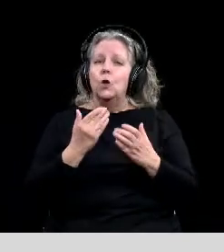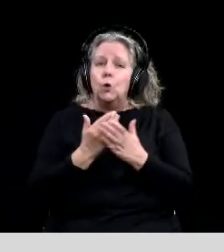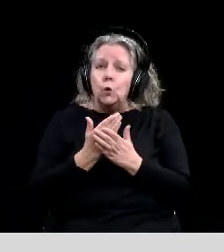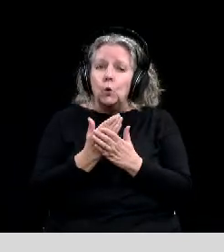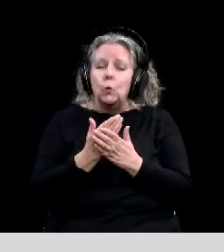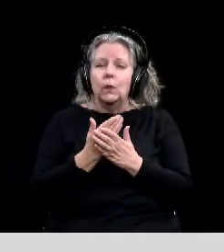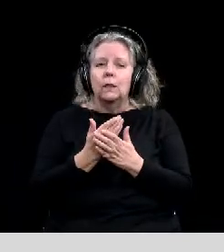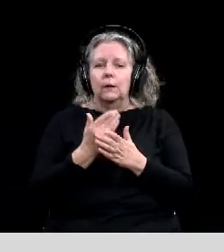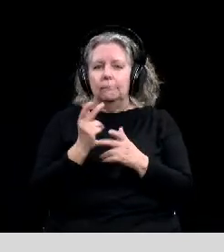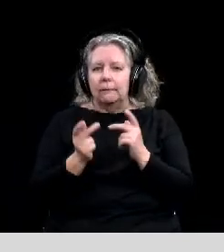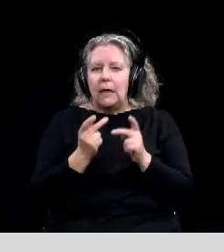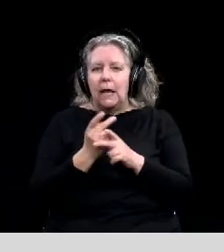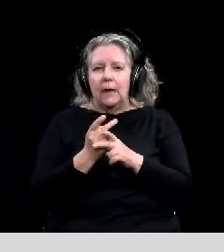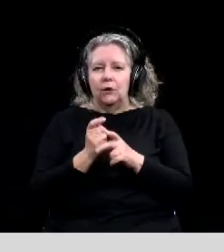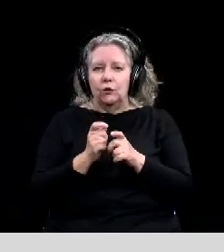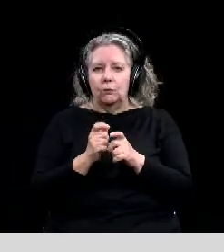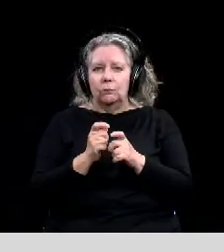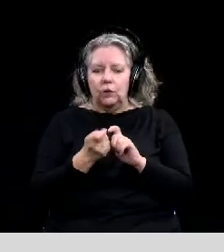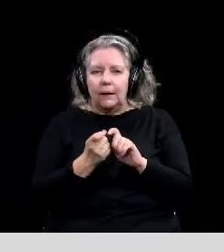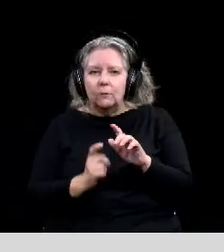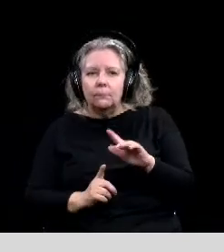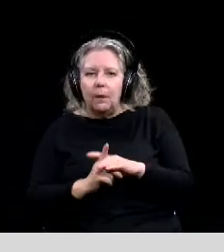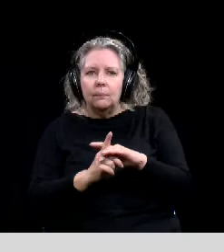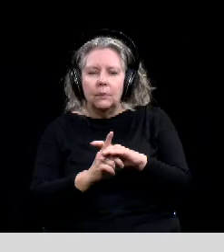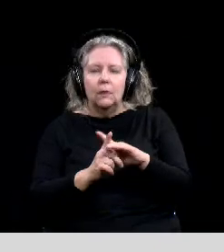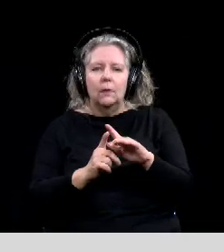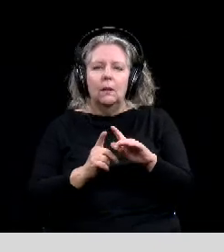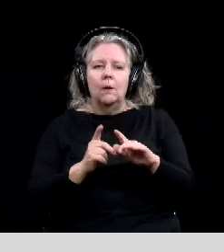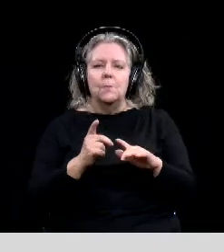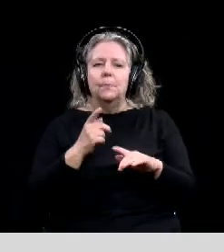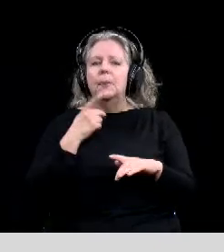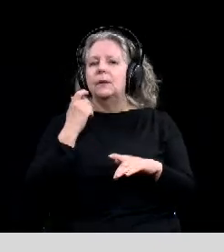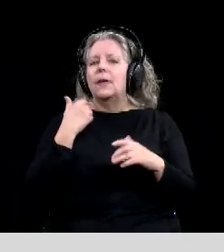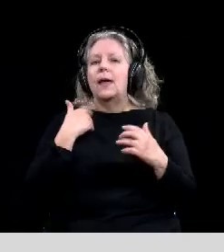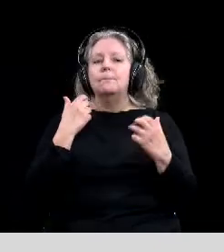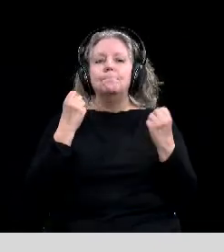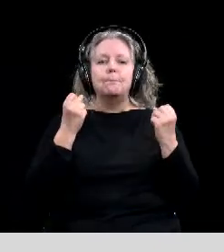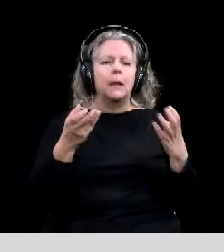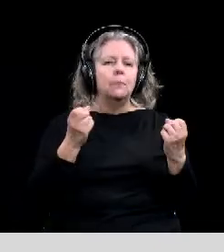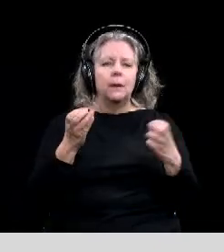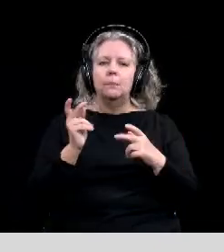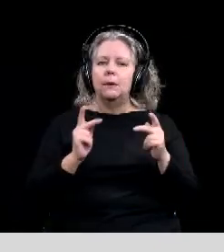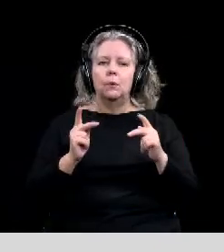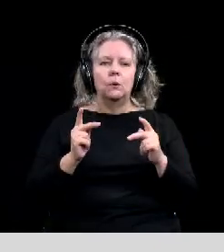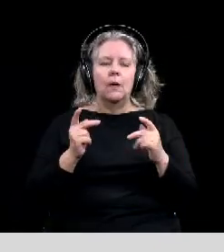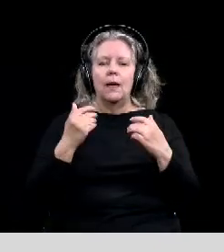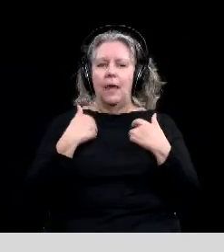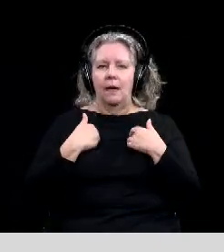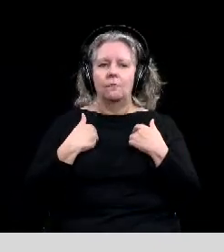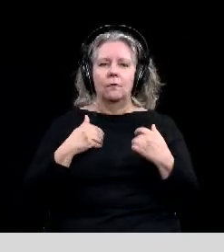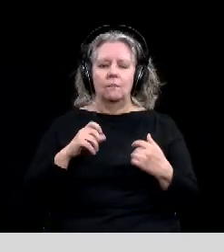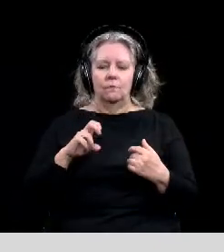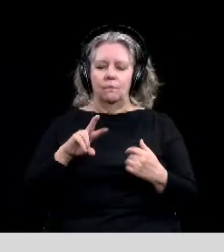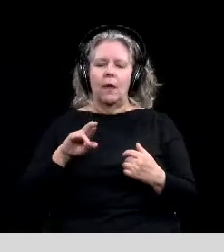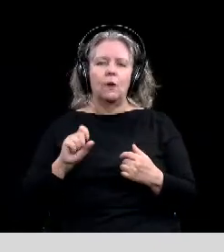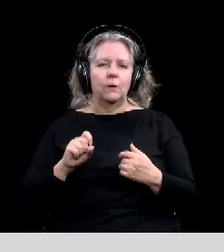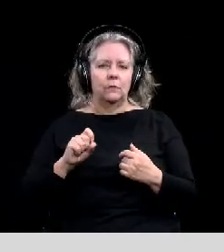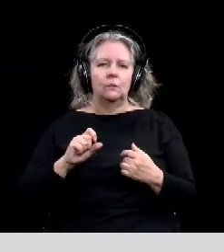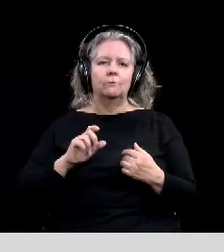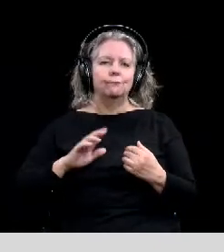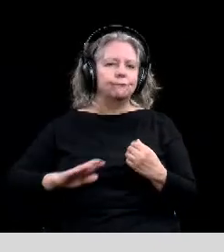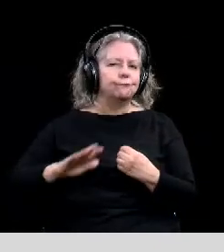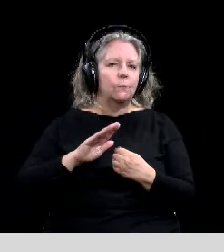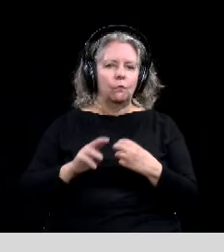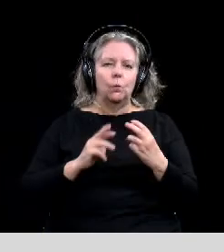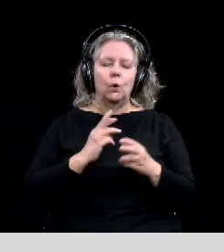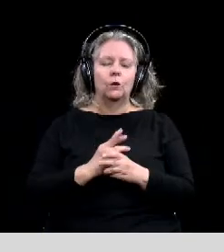who have this virus. So quickly, let me run through the three